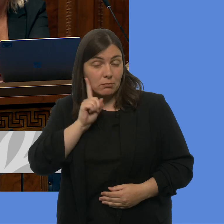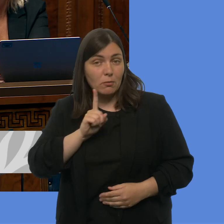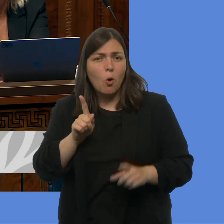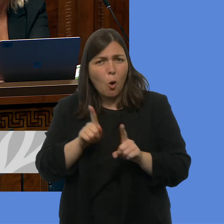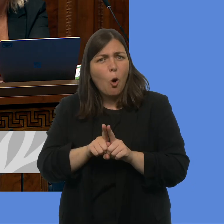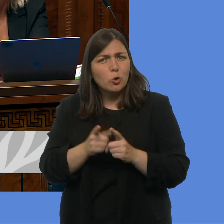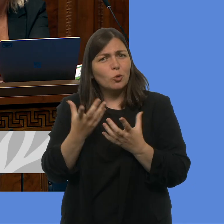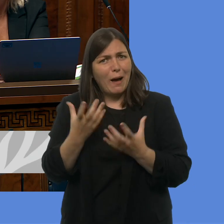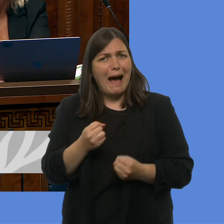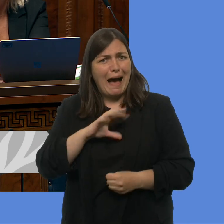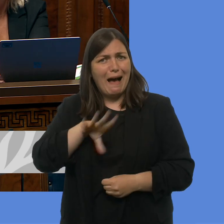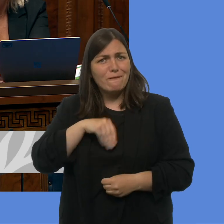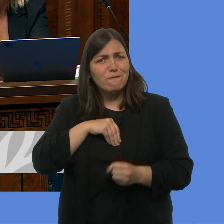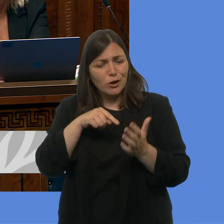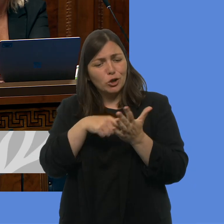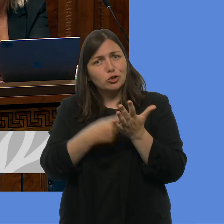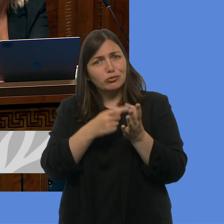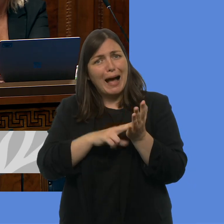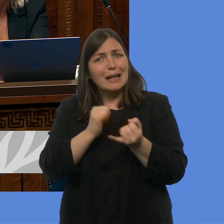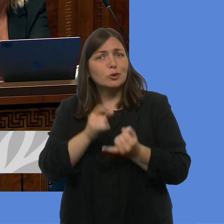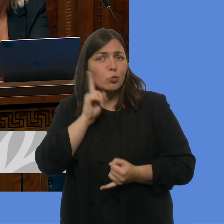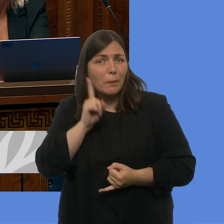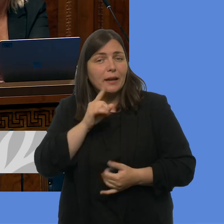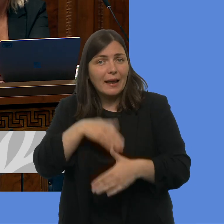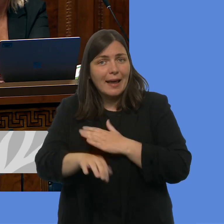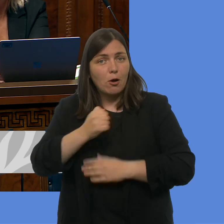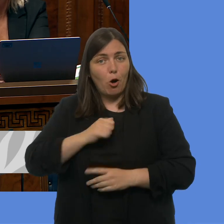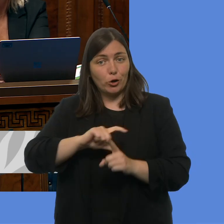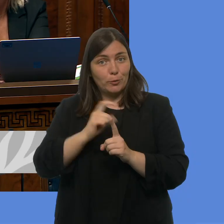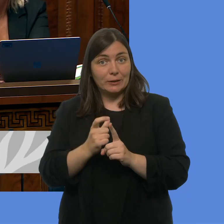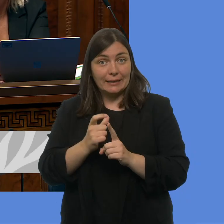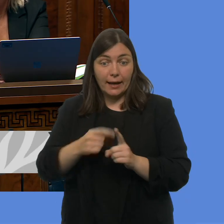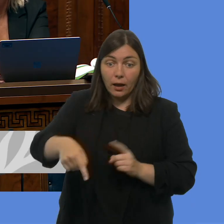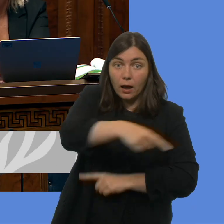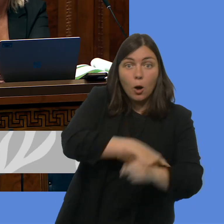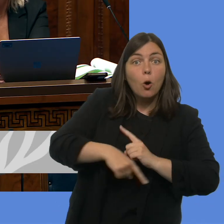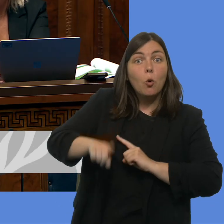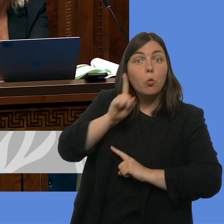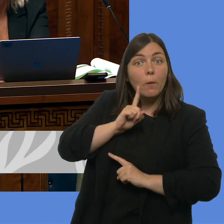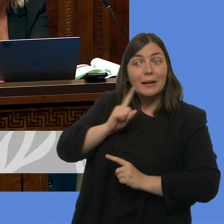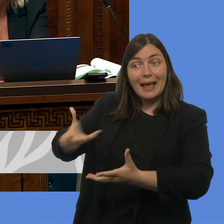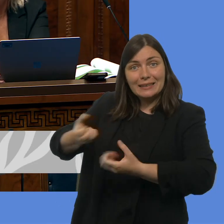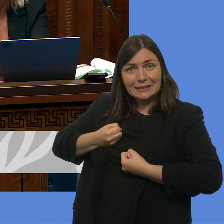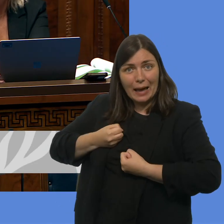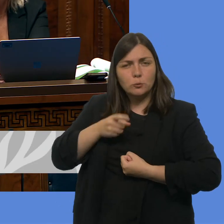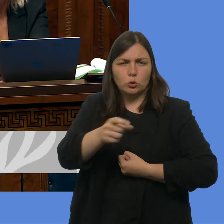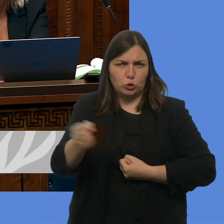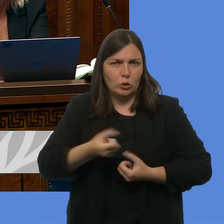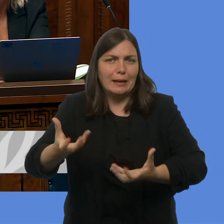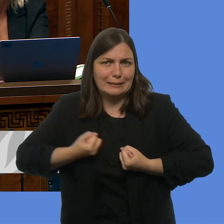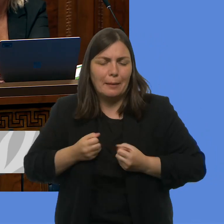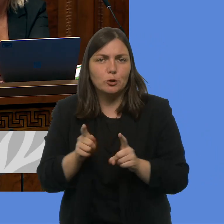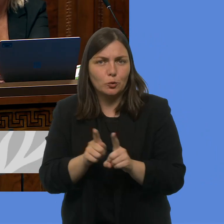women can be supportive and inclusive of trans women, then you should also. But I fear, like the trans community